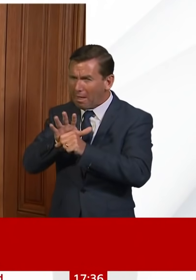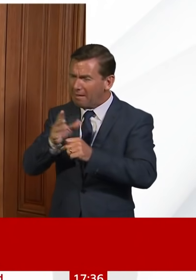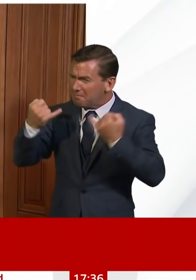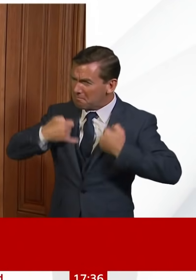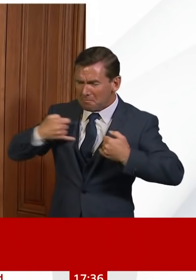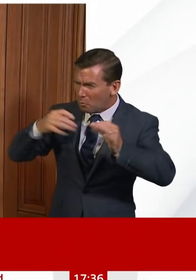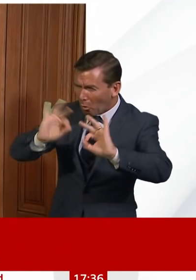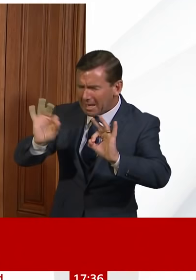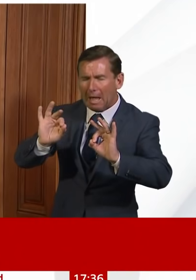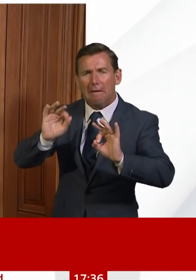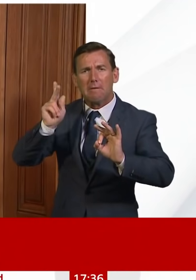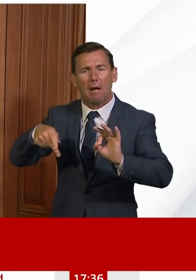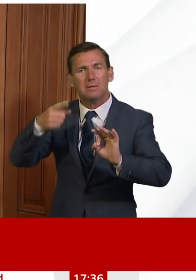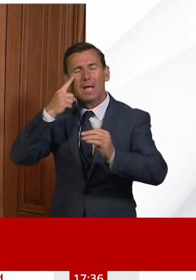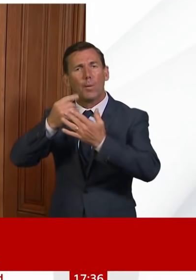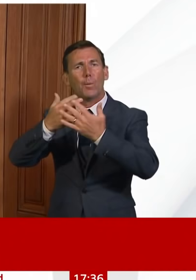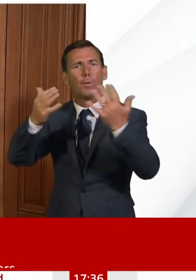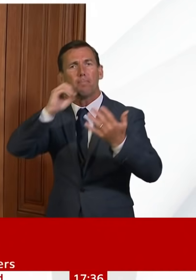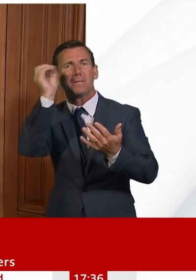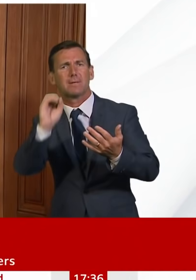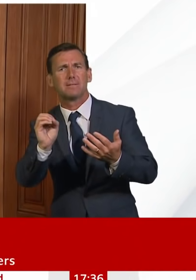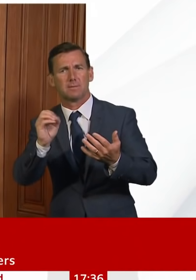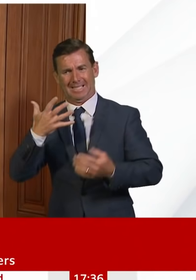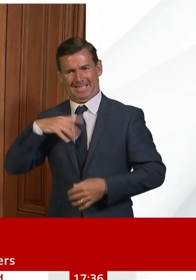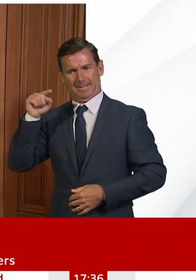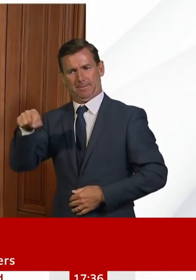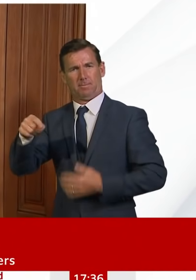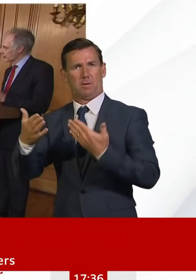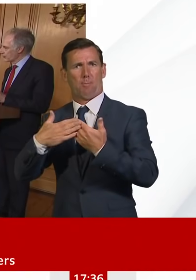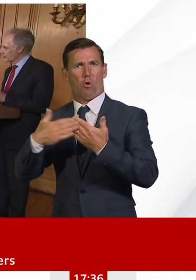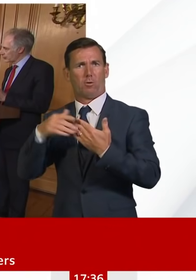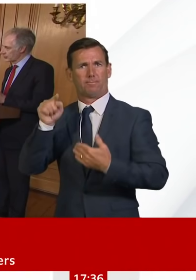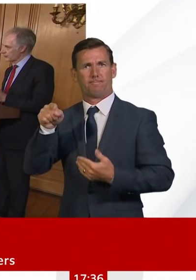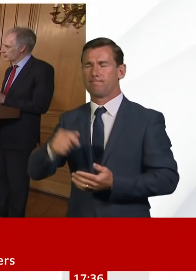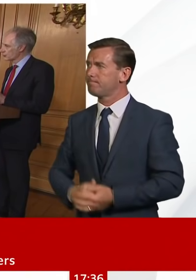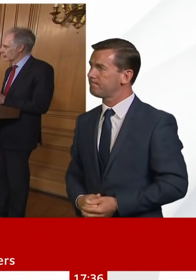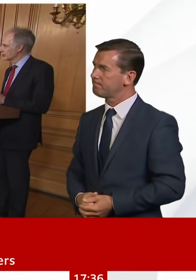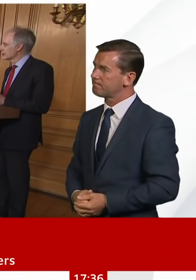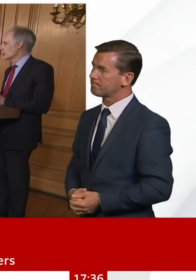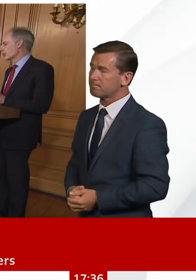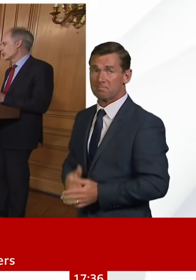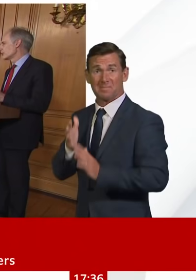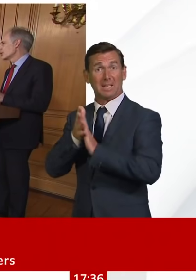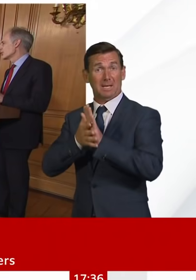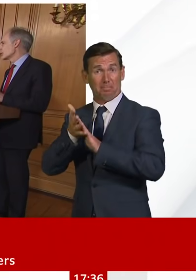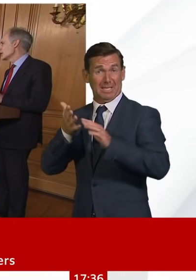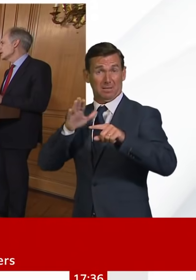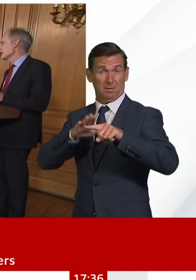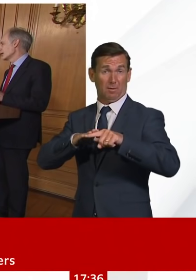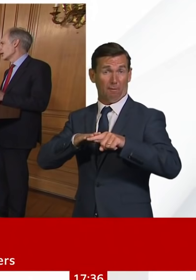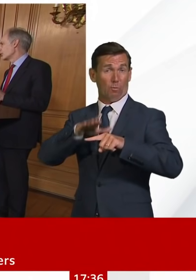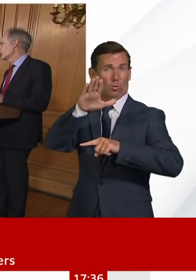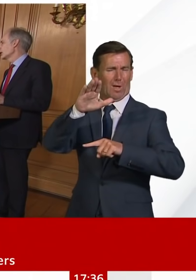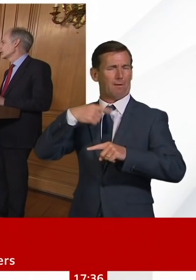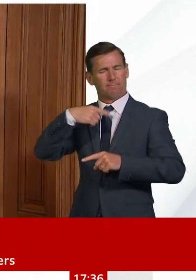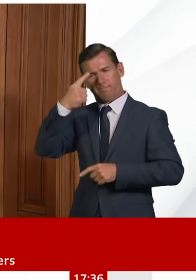with the NHS, to design an approach to that. So looking to the future, one of the reasons we need